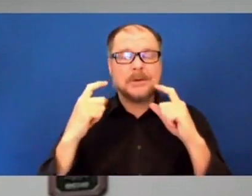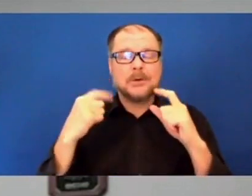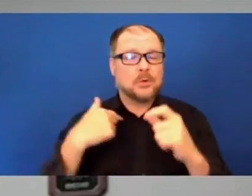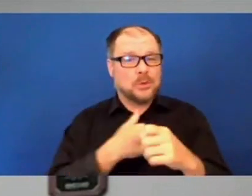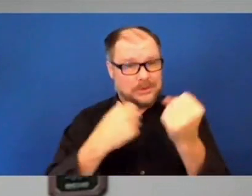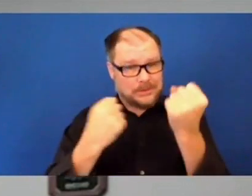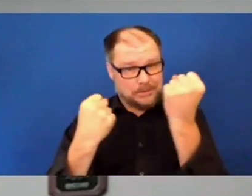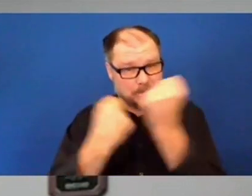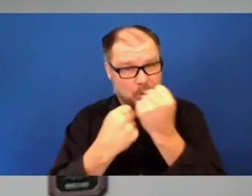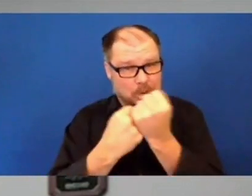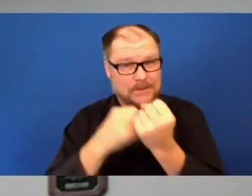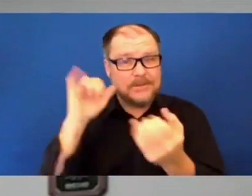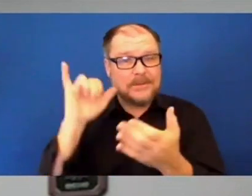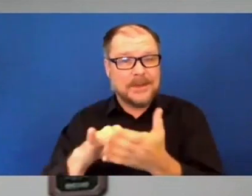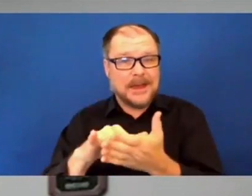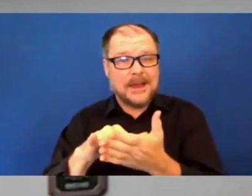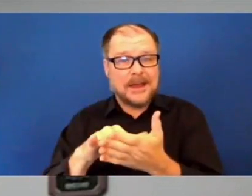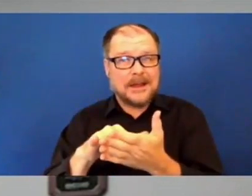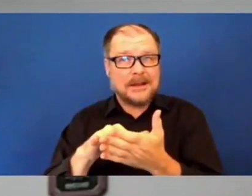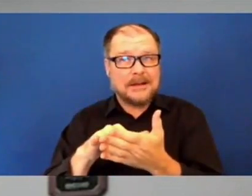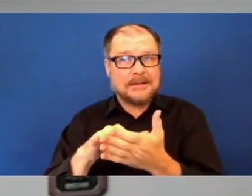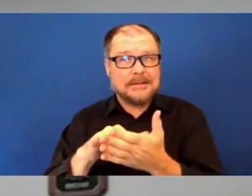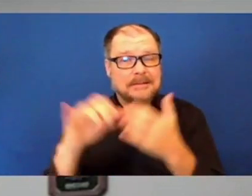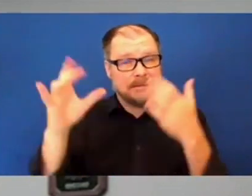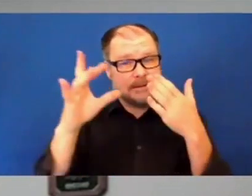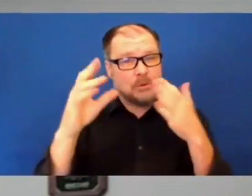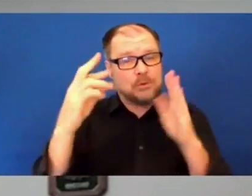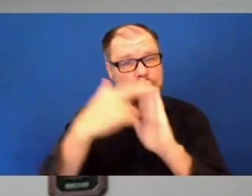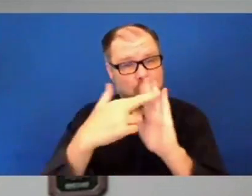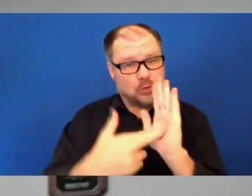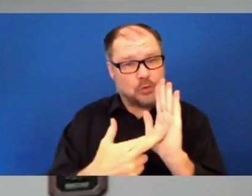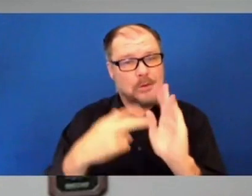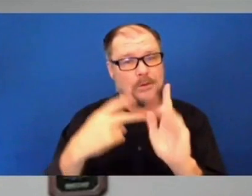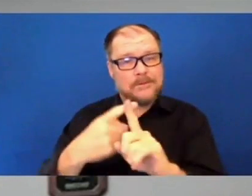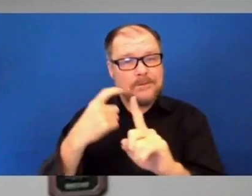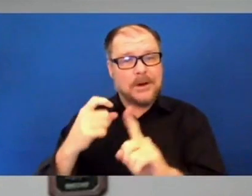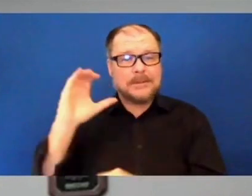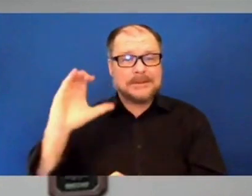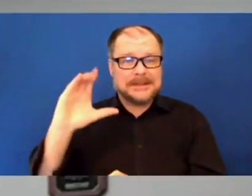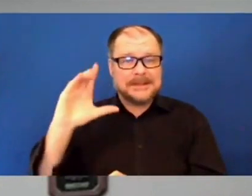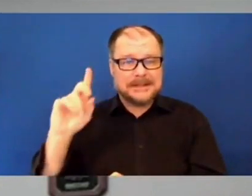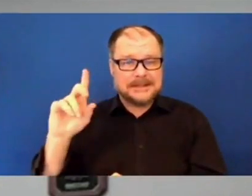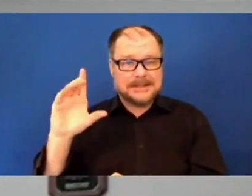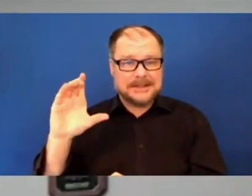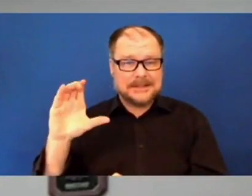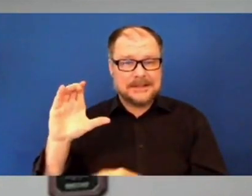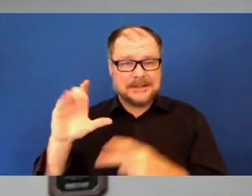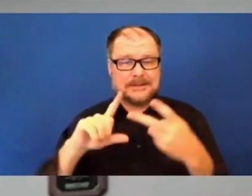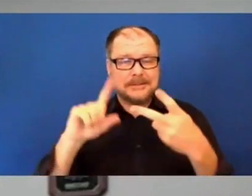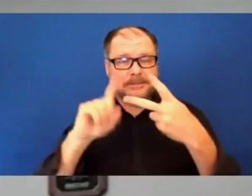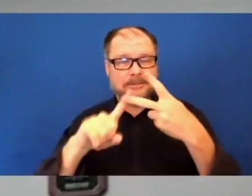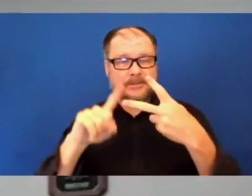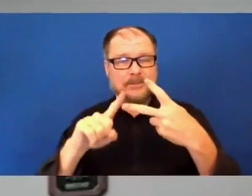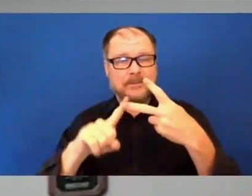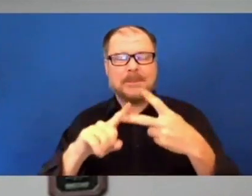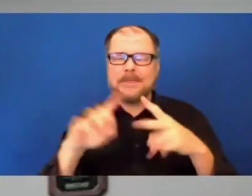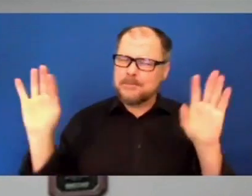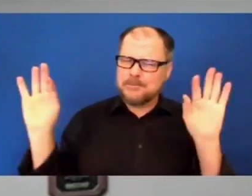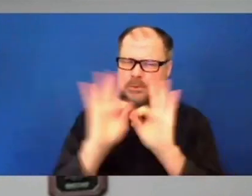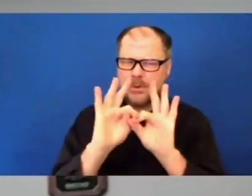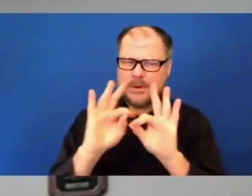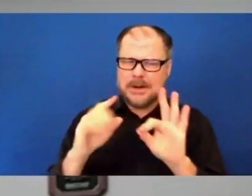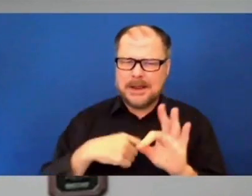that particular guidance from the CDC. The other point that I will make that is critical, I believe,